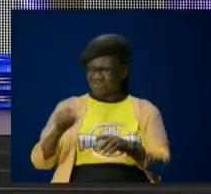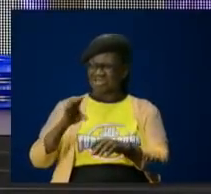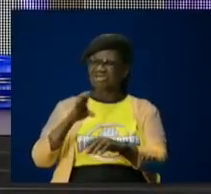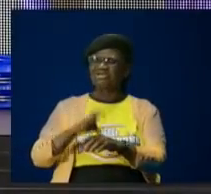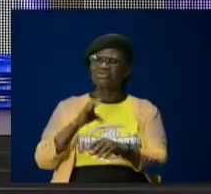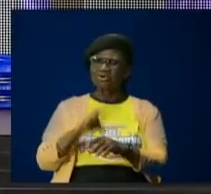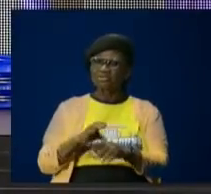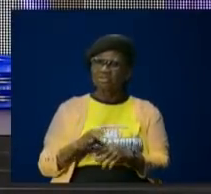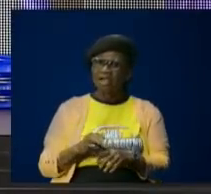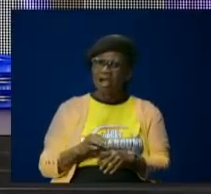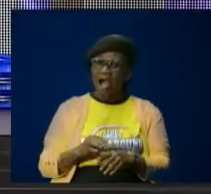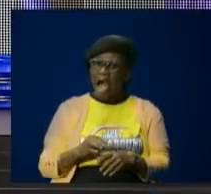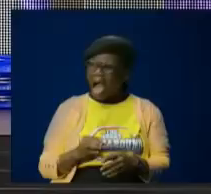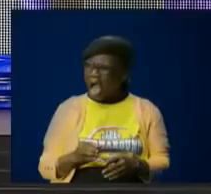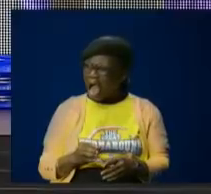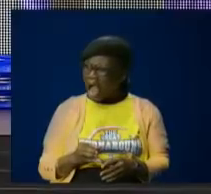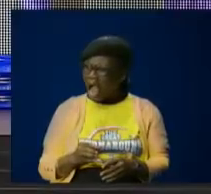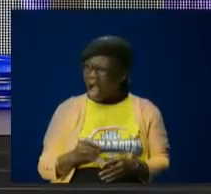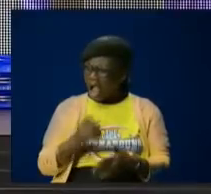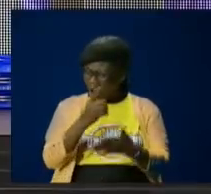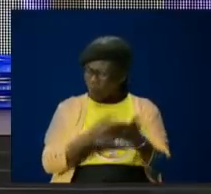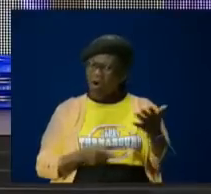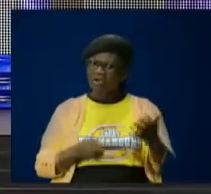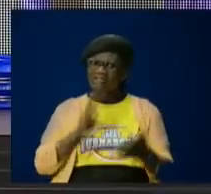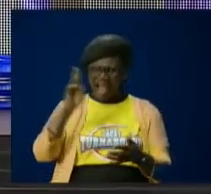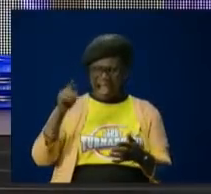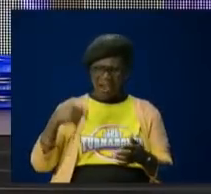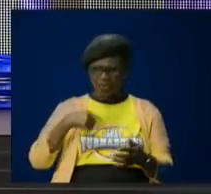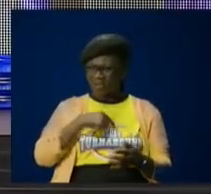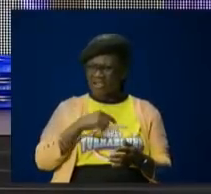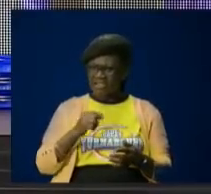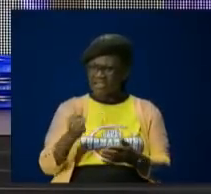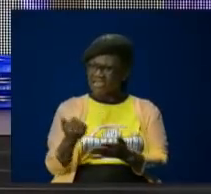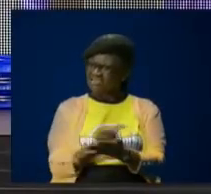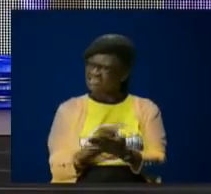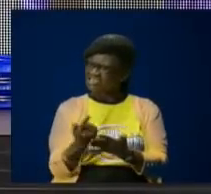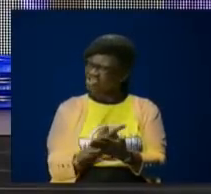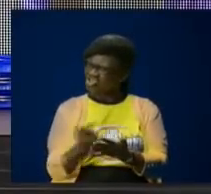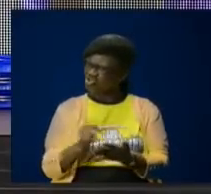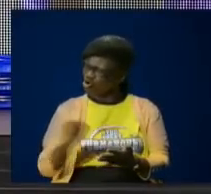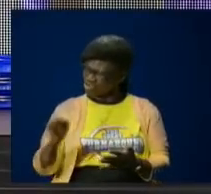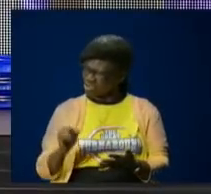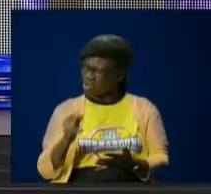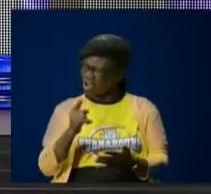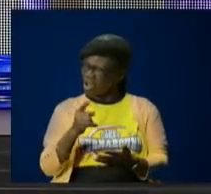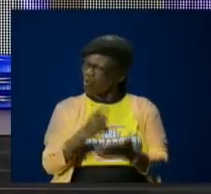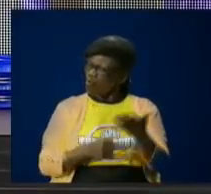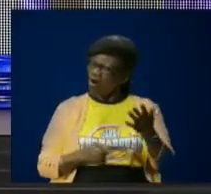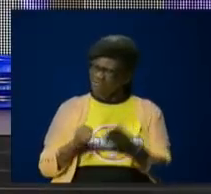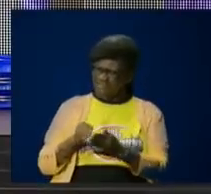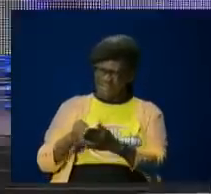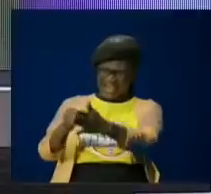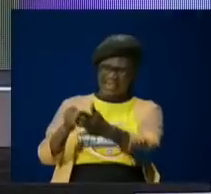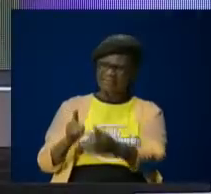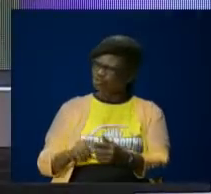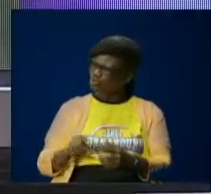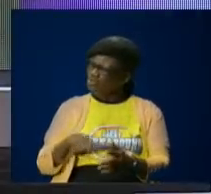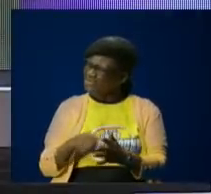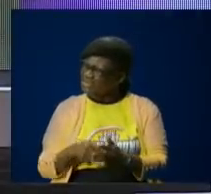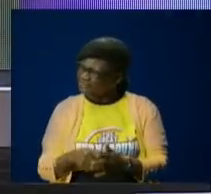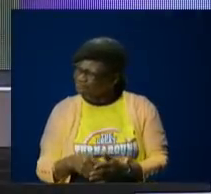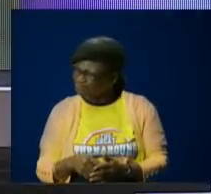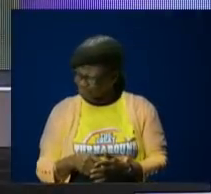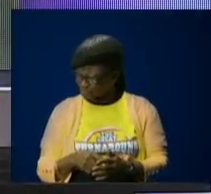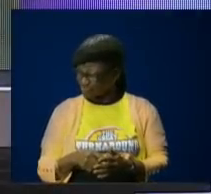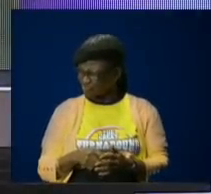Hey, but what are we discussing? What led to this? Of course, I was in a storm. My father